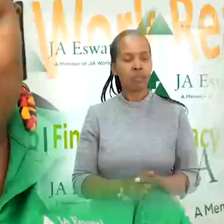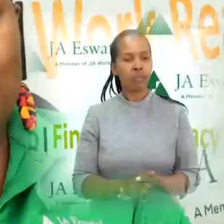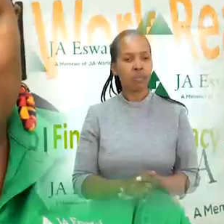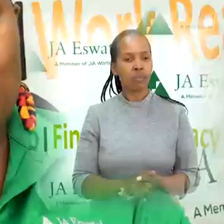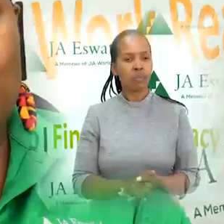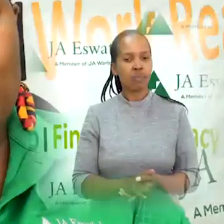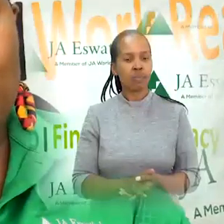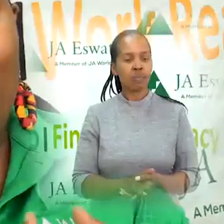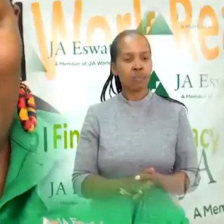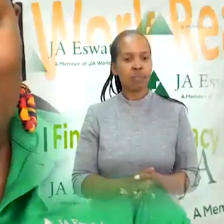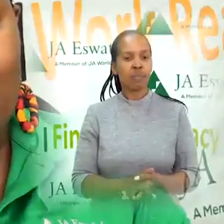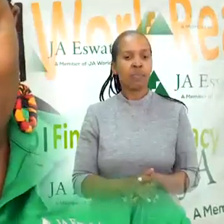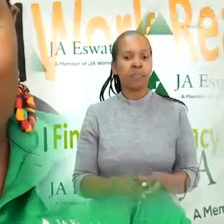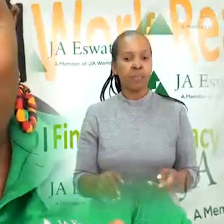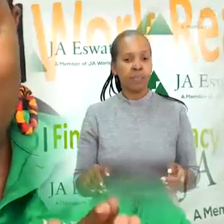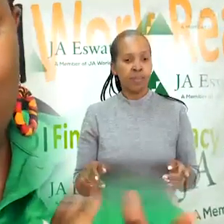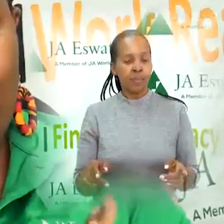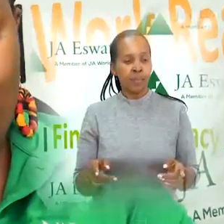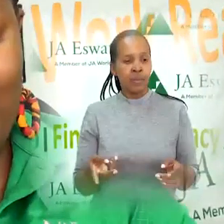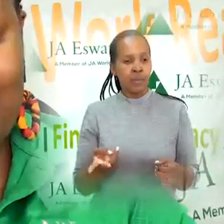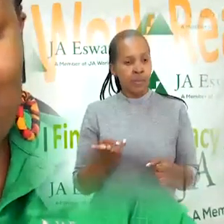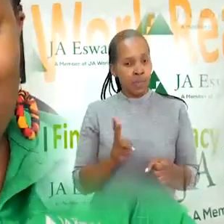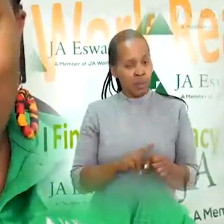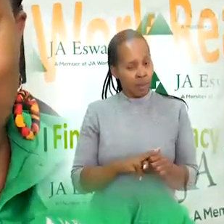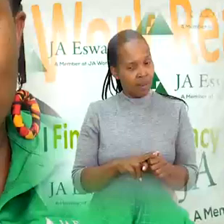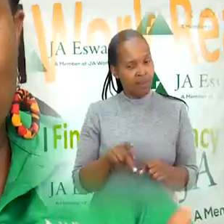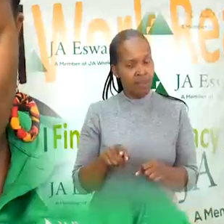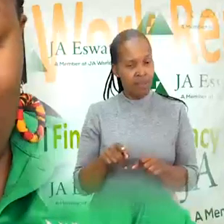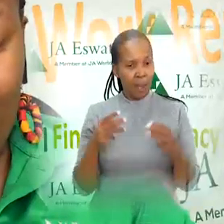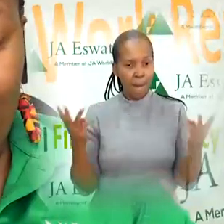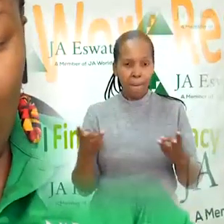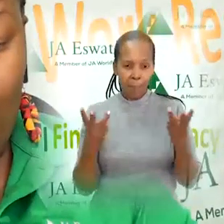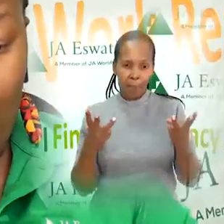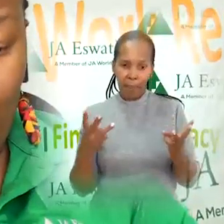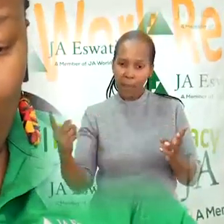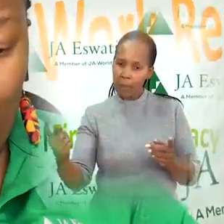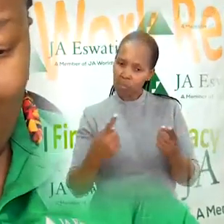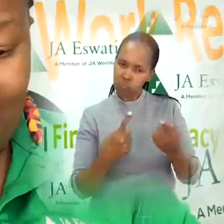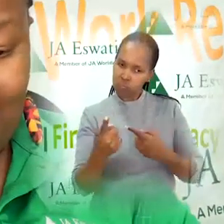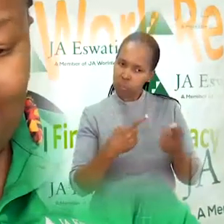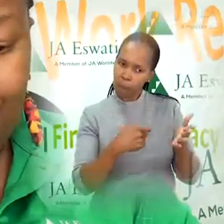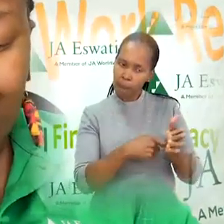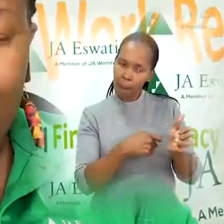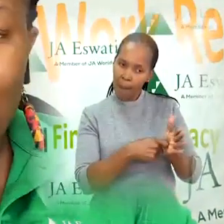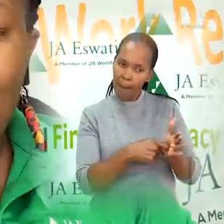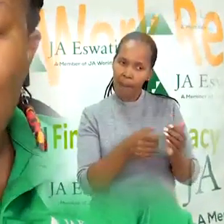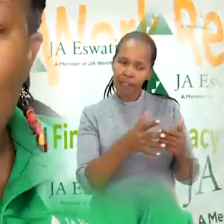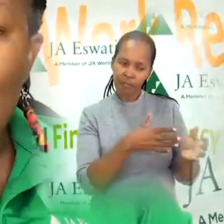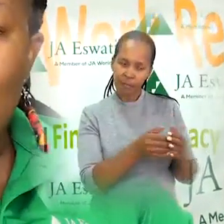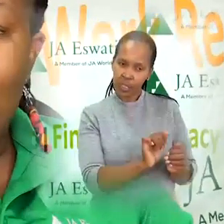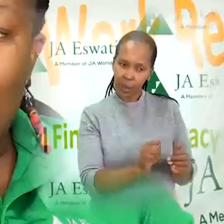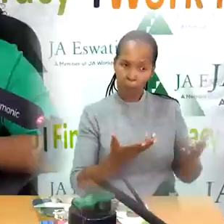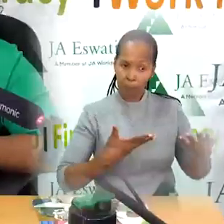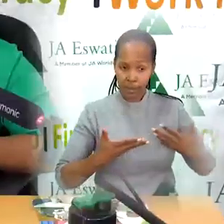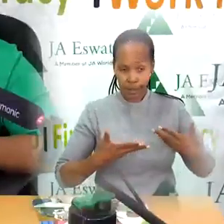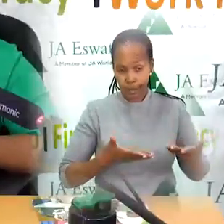willing to buy that particular product that you have or for your business.